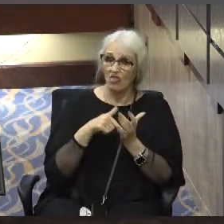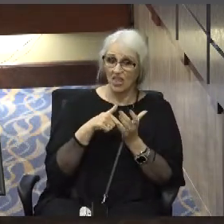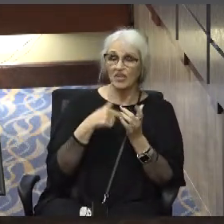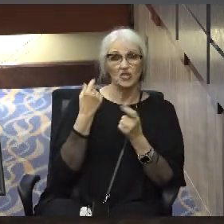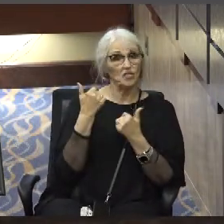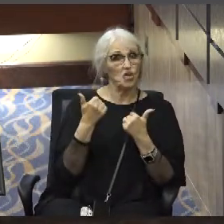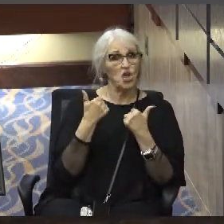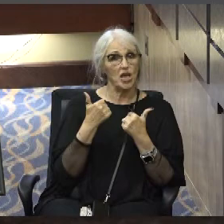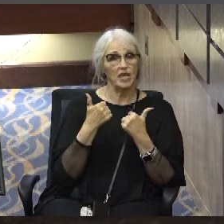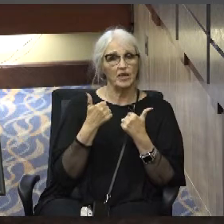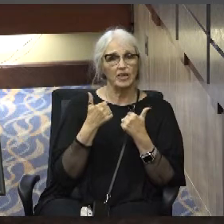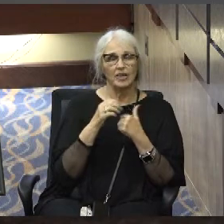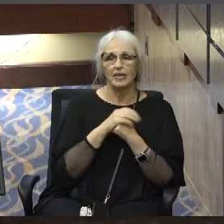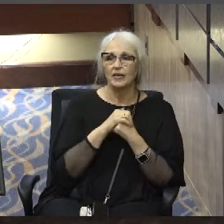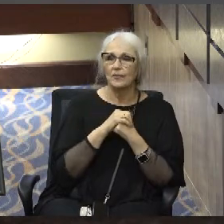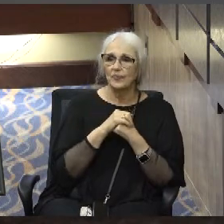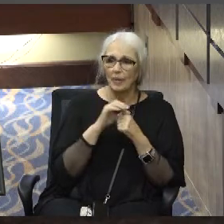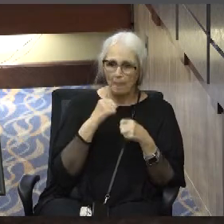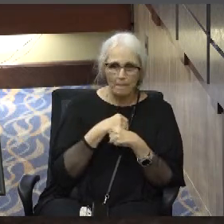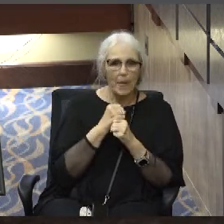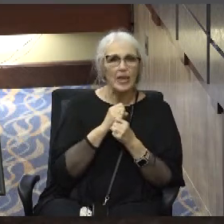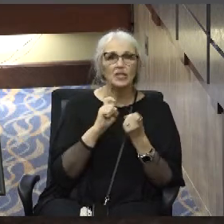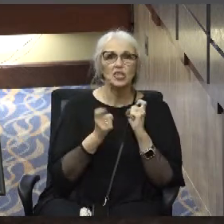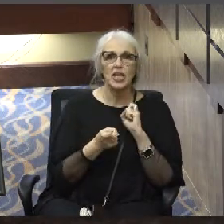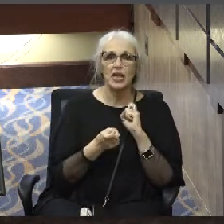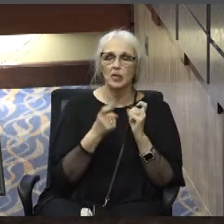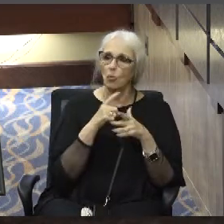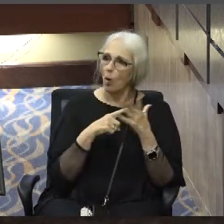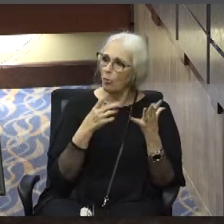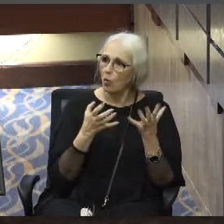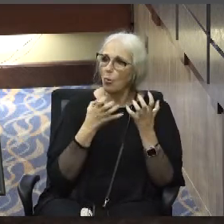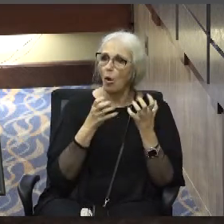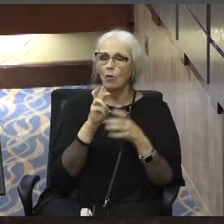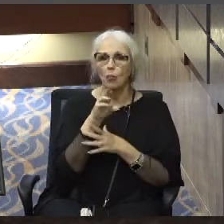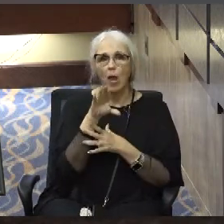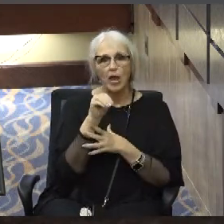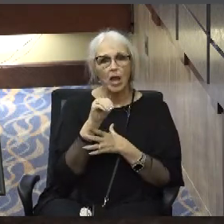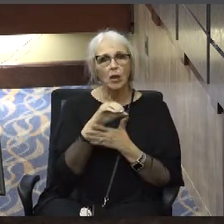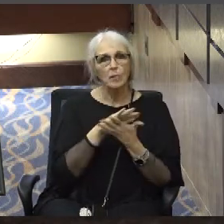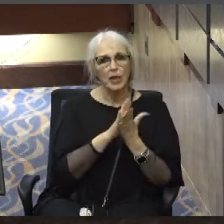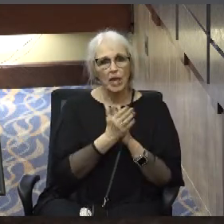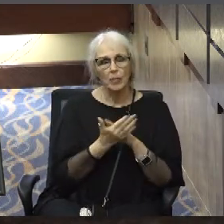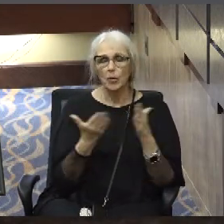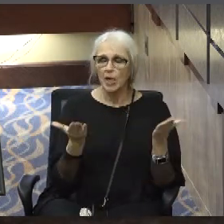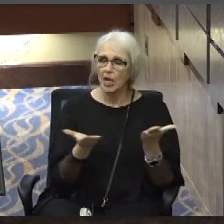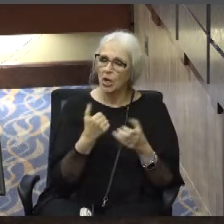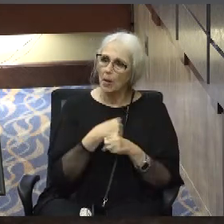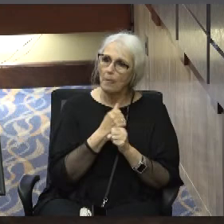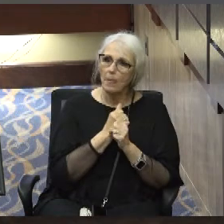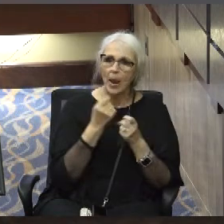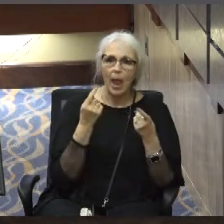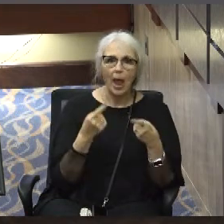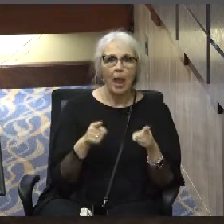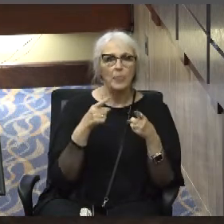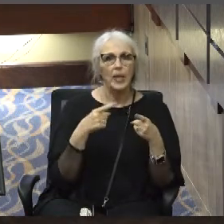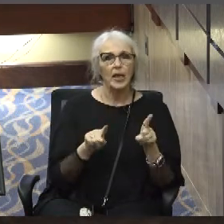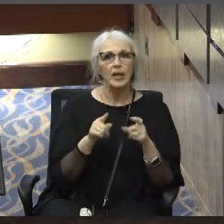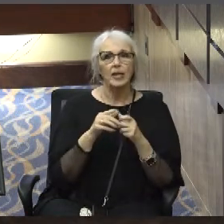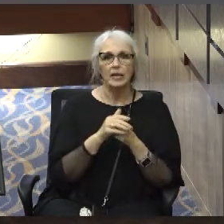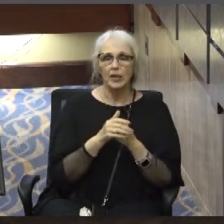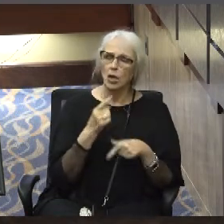all transformative for what we want Waco to be, and we're here trying to make it happen. And it goes back to